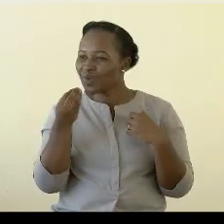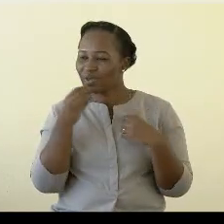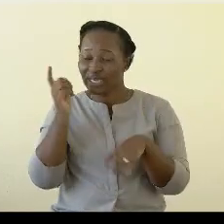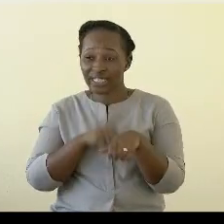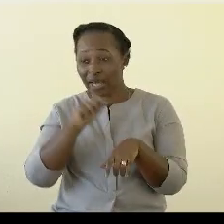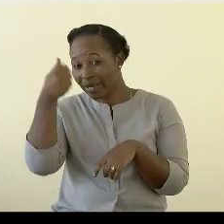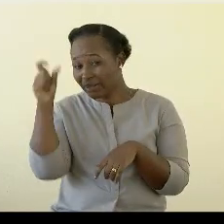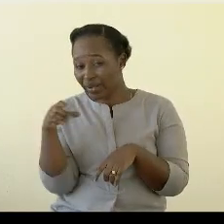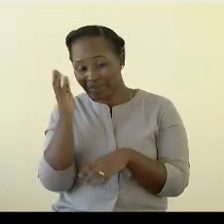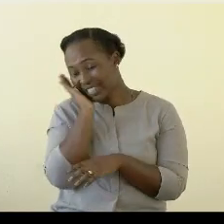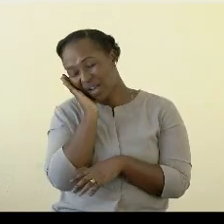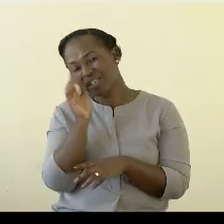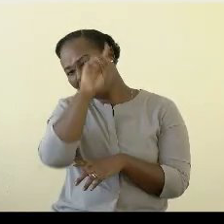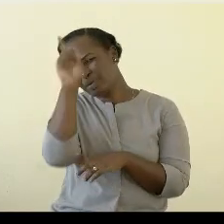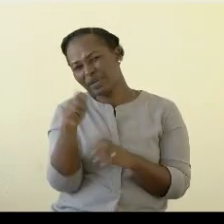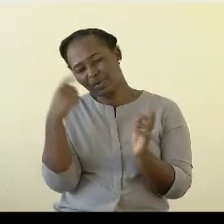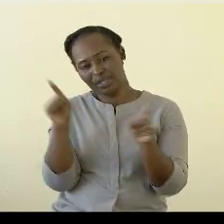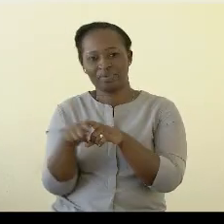Such questions.